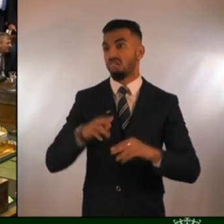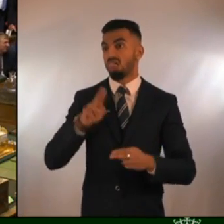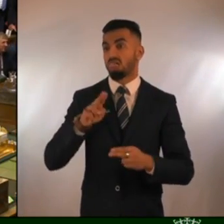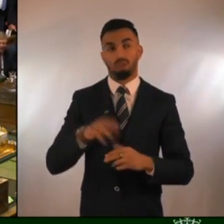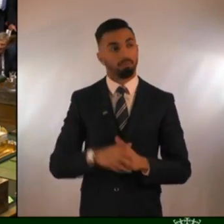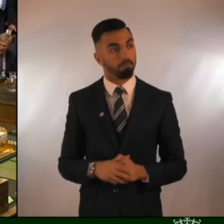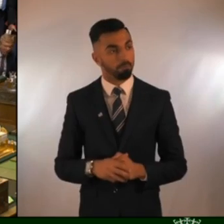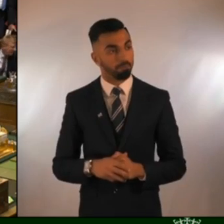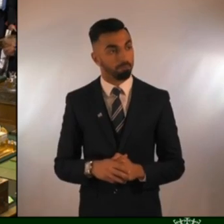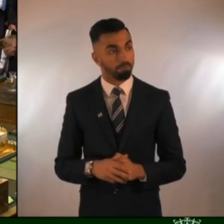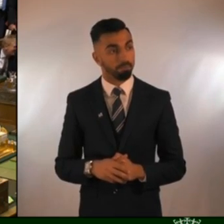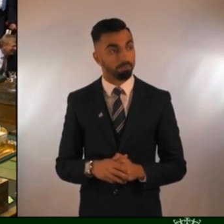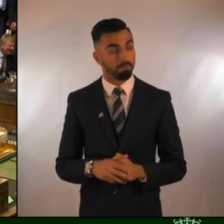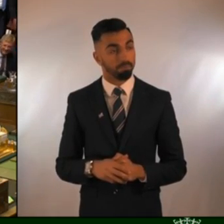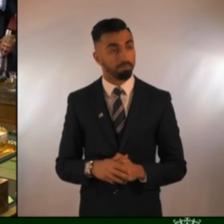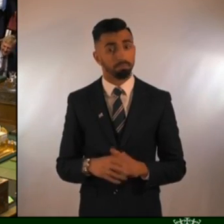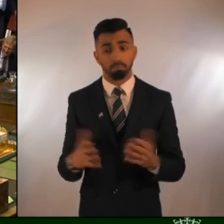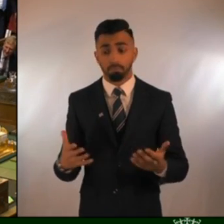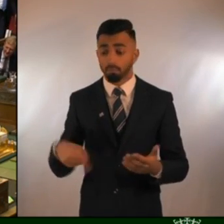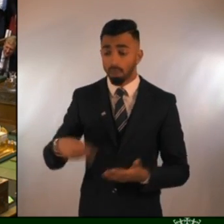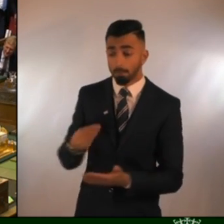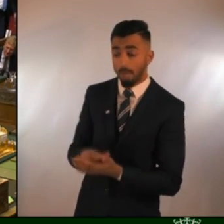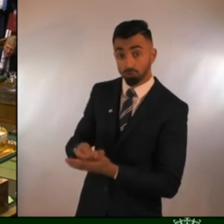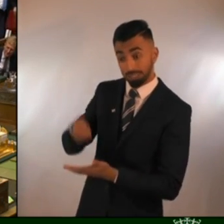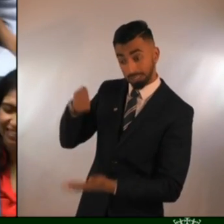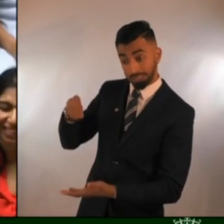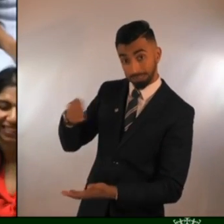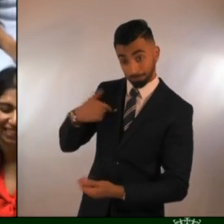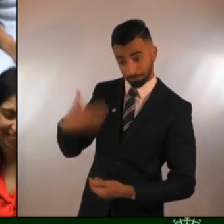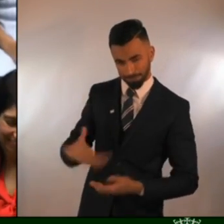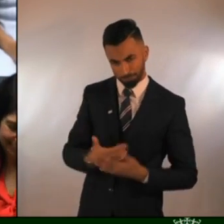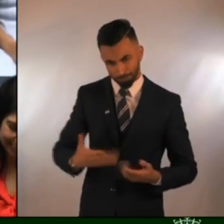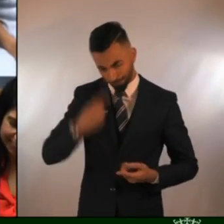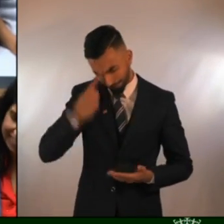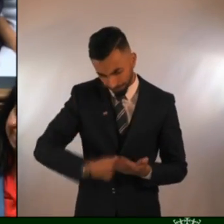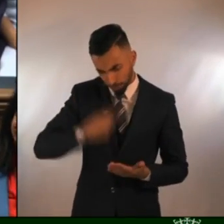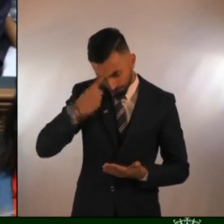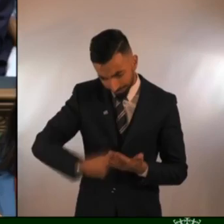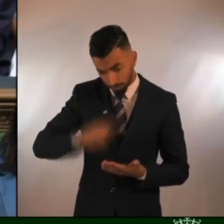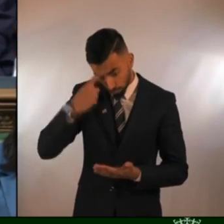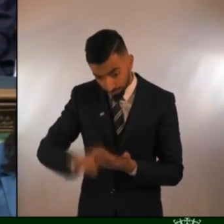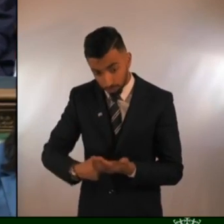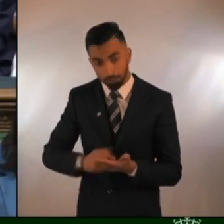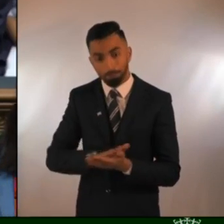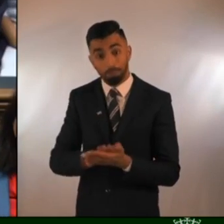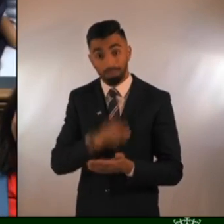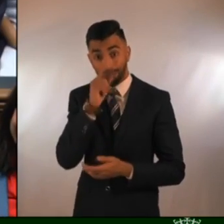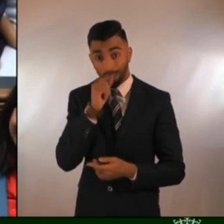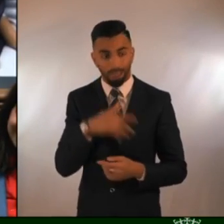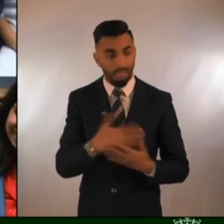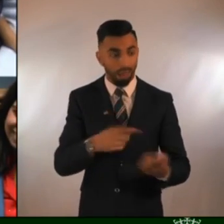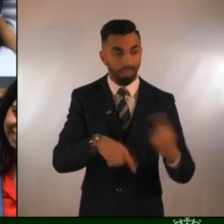And because of decisions I've taken elsewhere in this budget, I am also freezing duties for cider and wine drinkers as